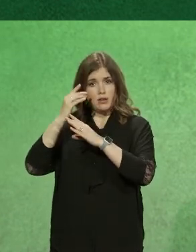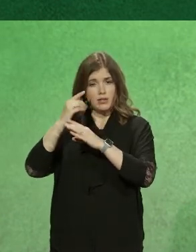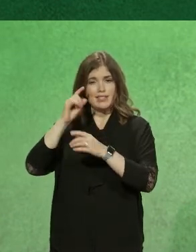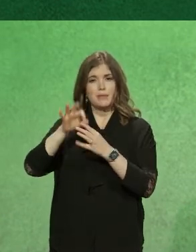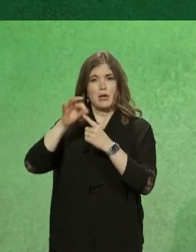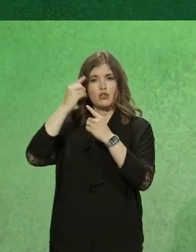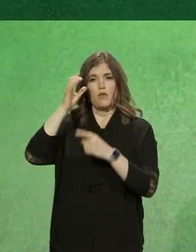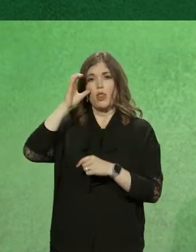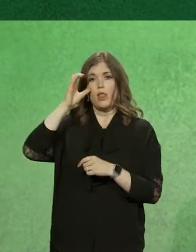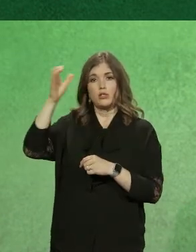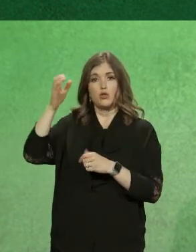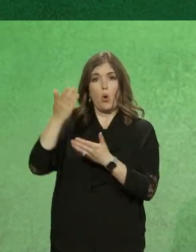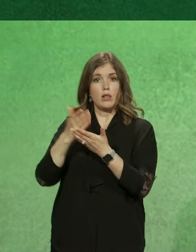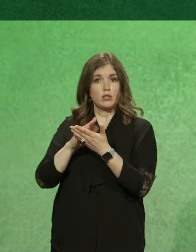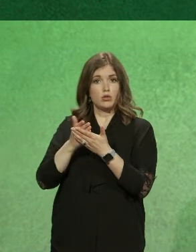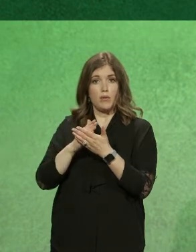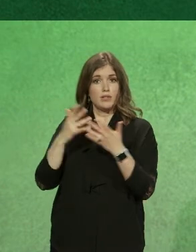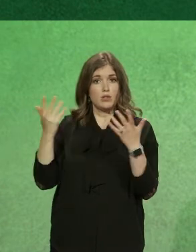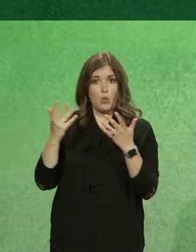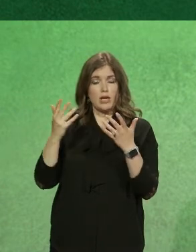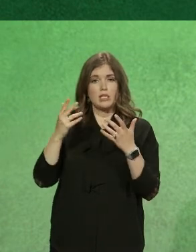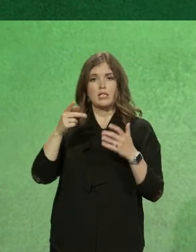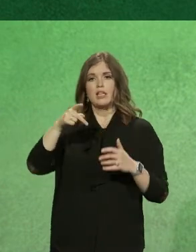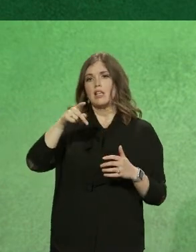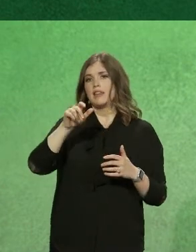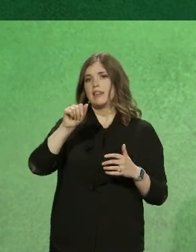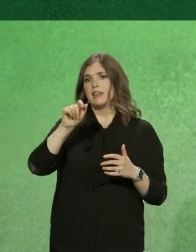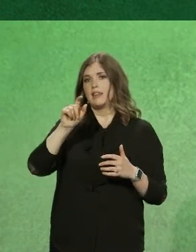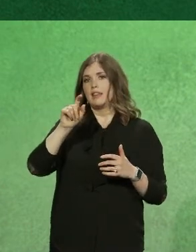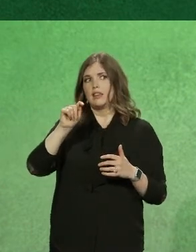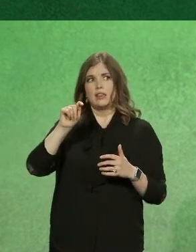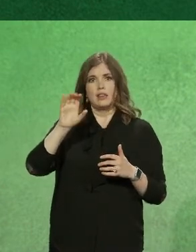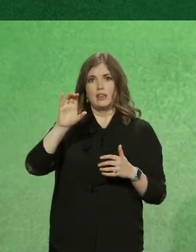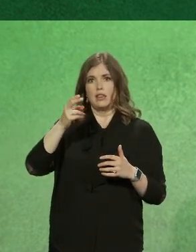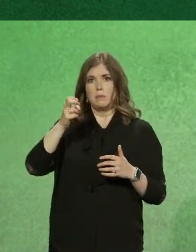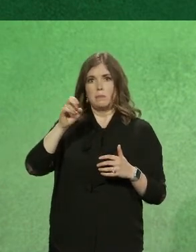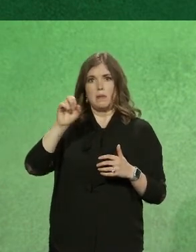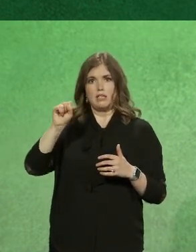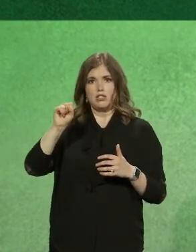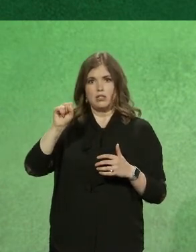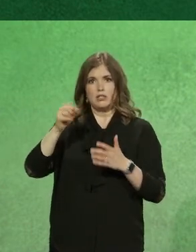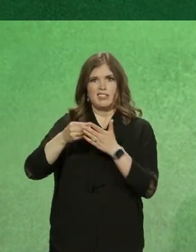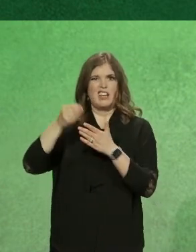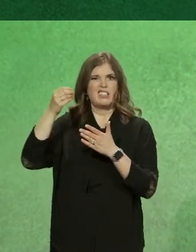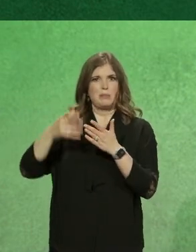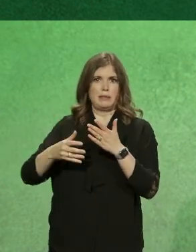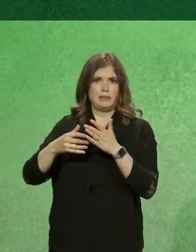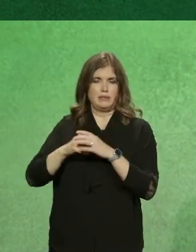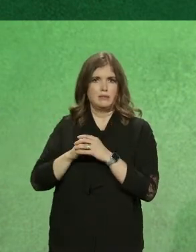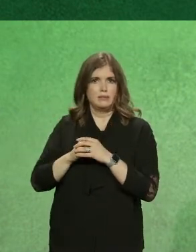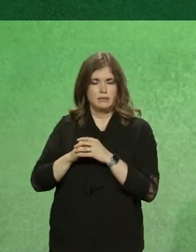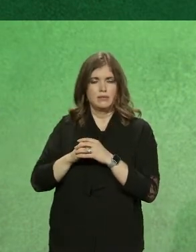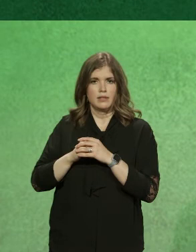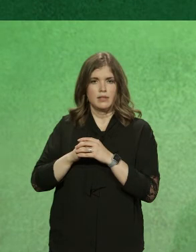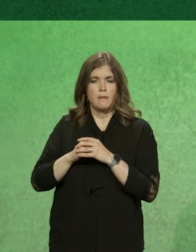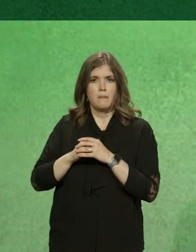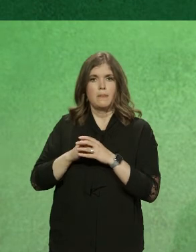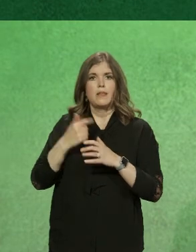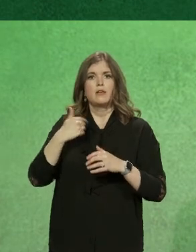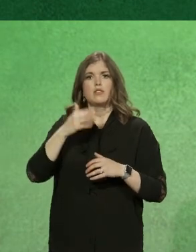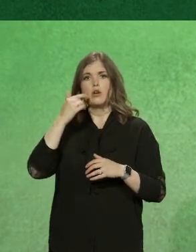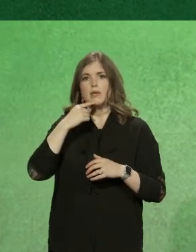solar stoves, is the purchase. They're expensive to purchase. So we are selling ours